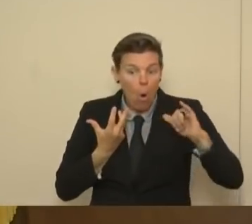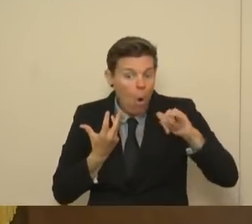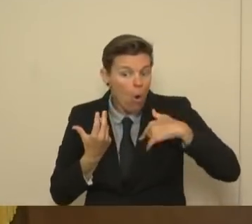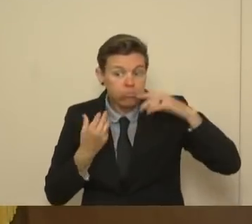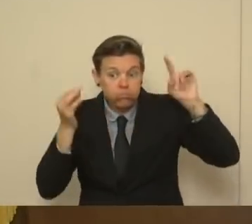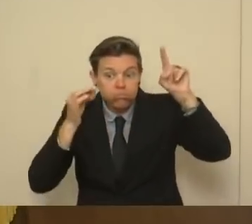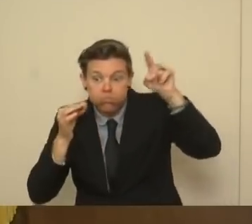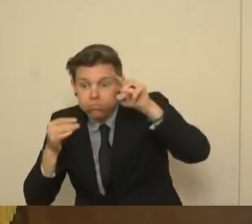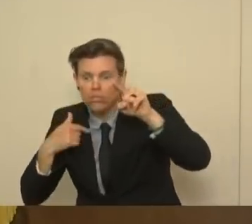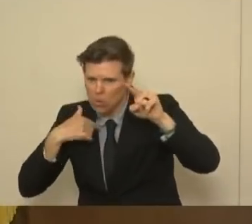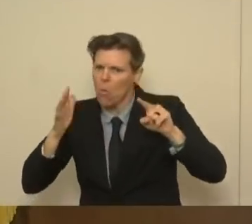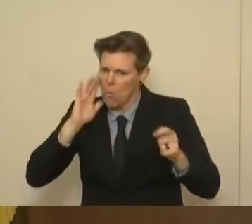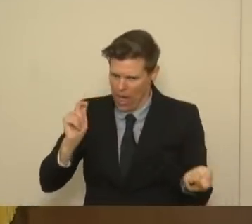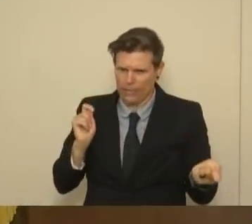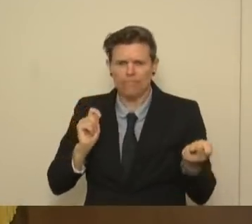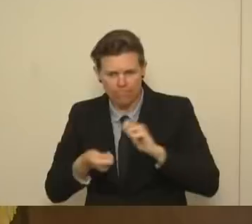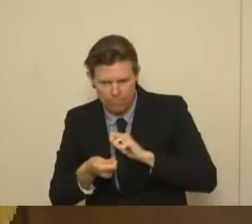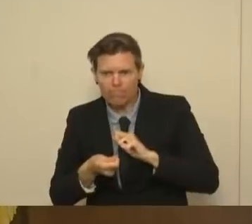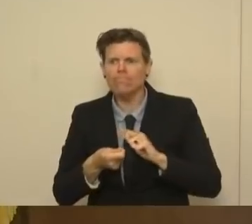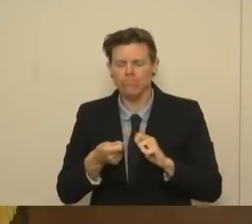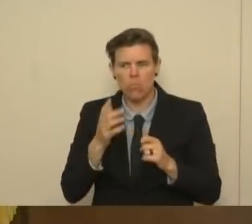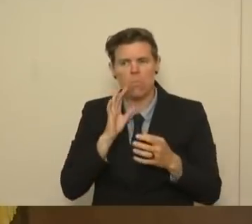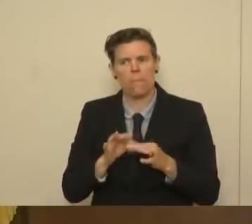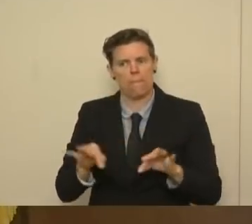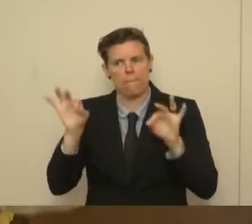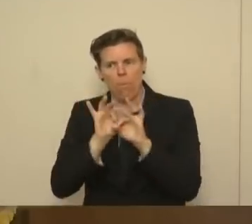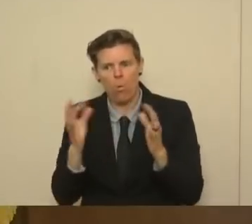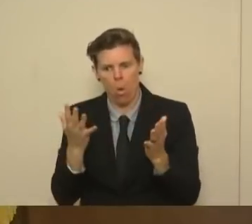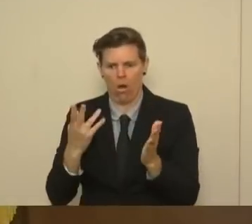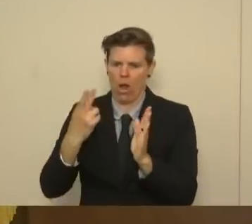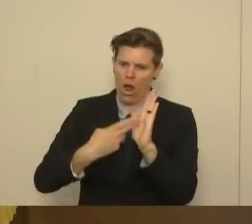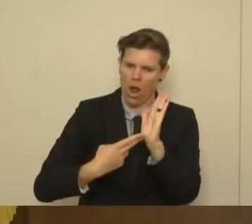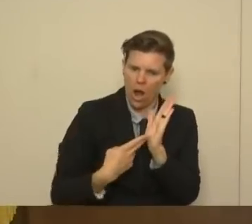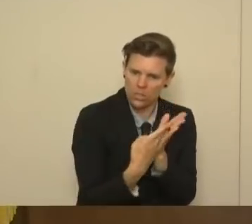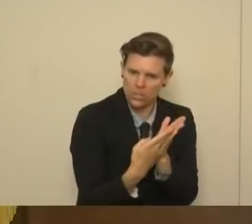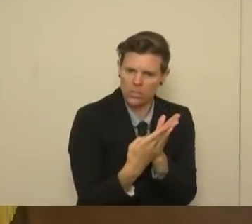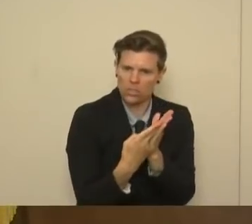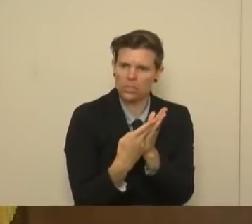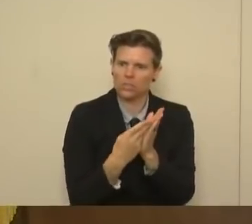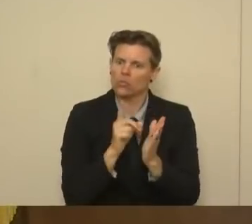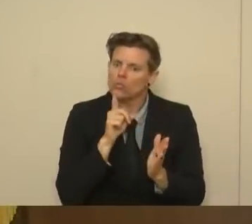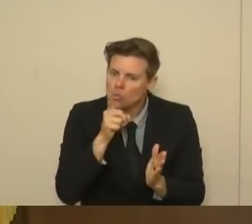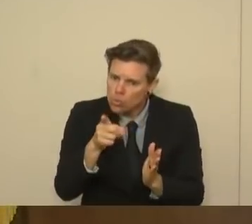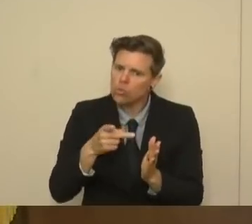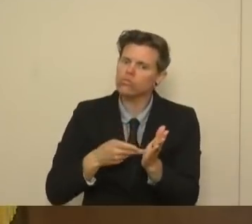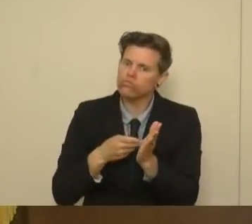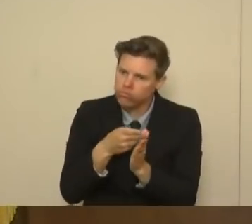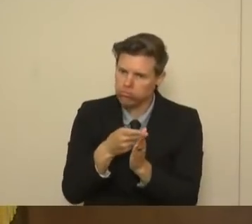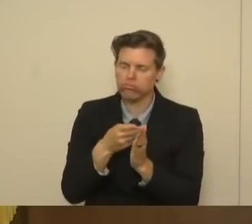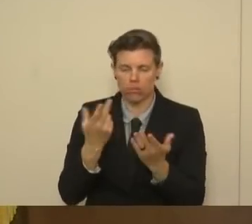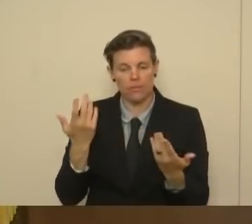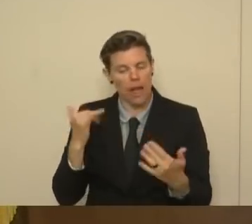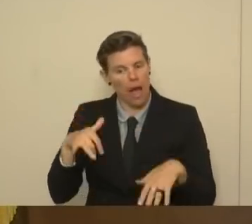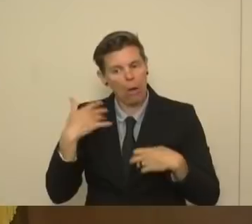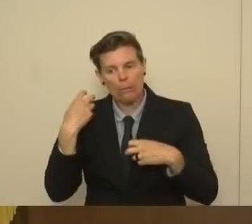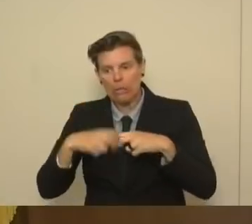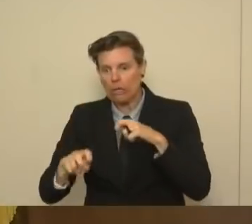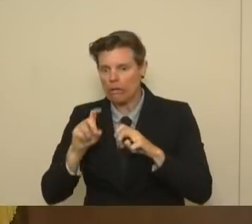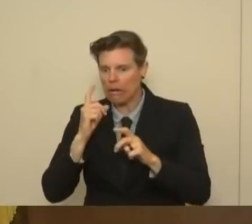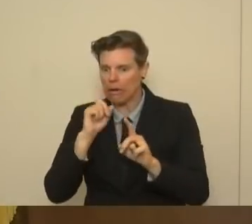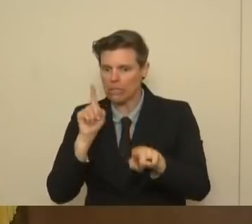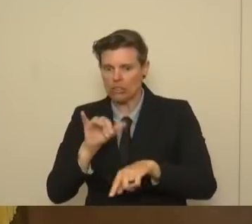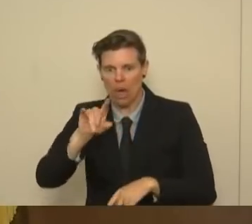going to have Director Coleman talk about what we're doing, but can't answer that question. I hope New Mexicans feel like, you know what, we have your back